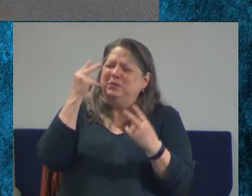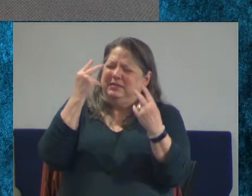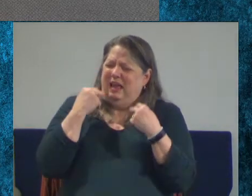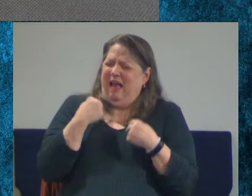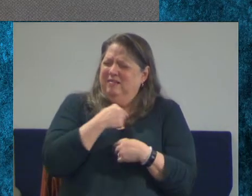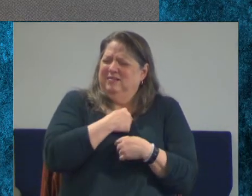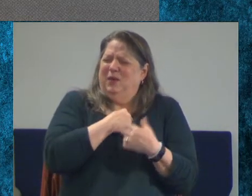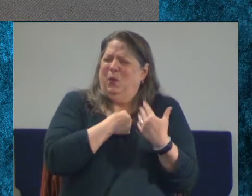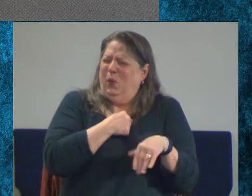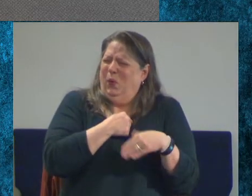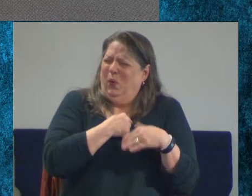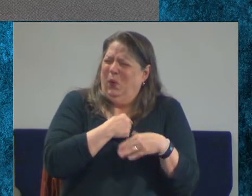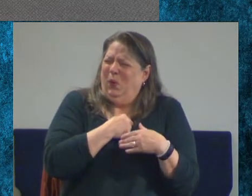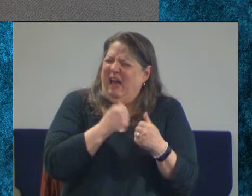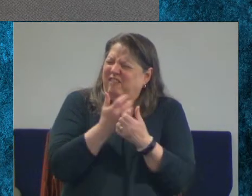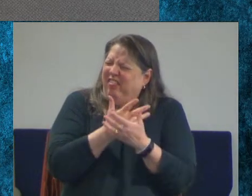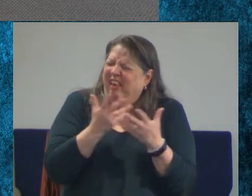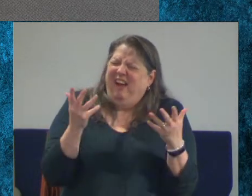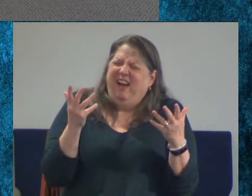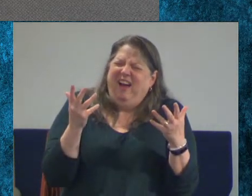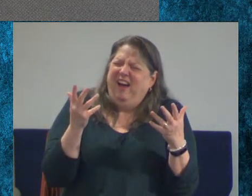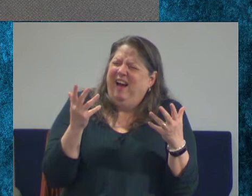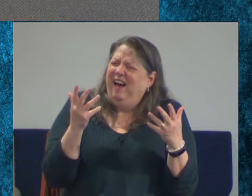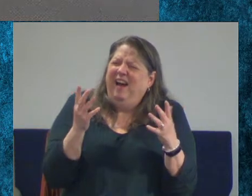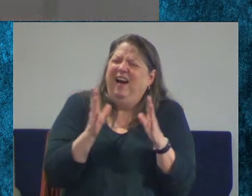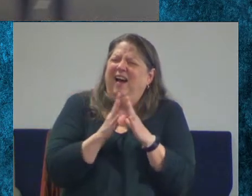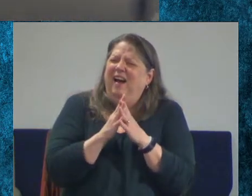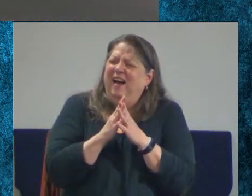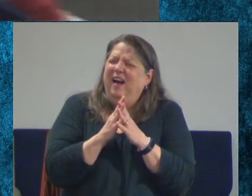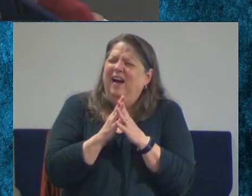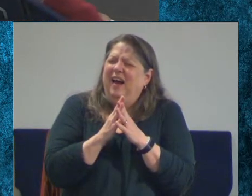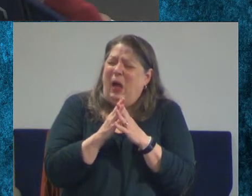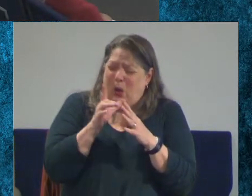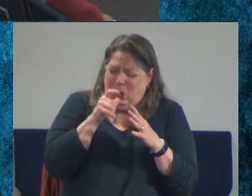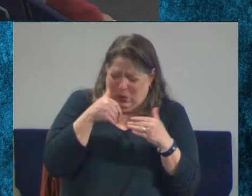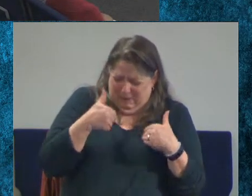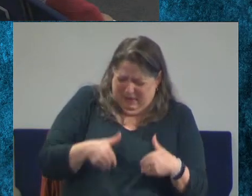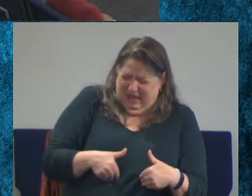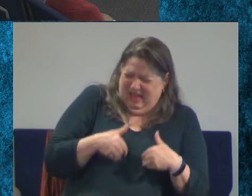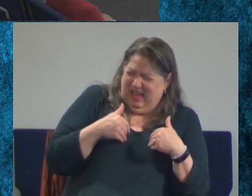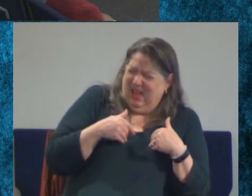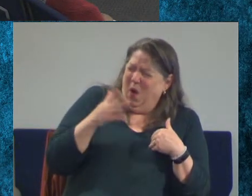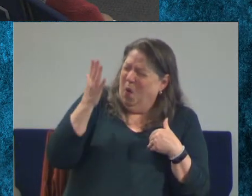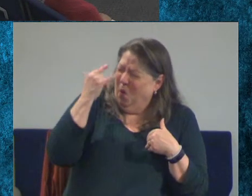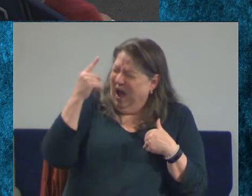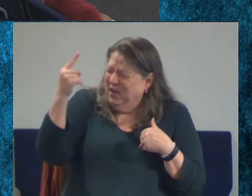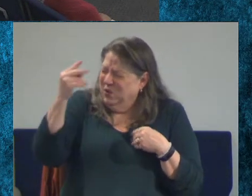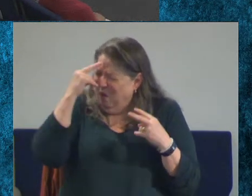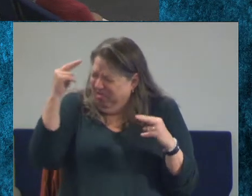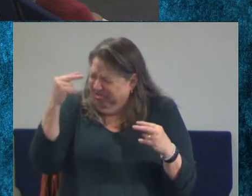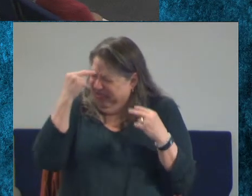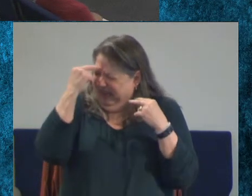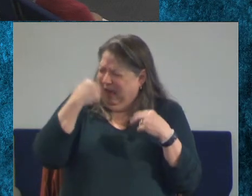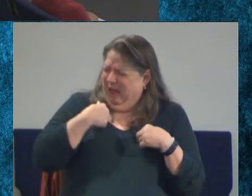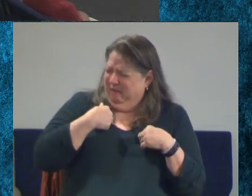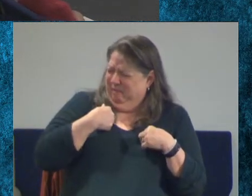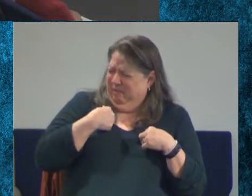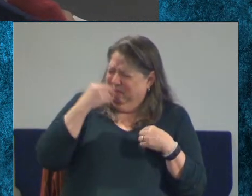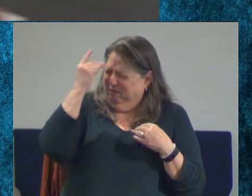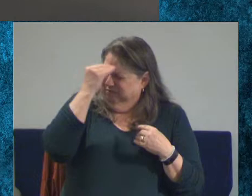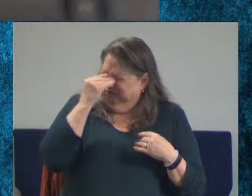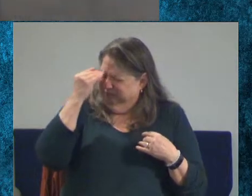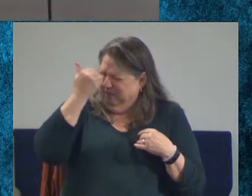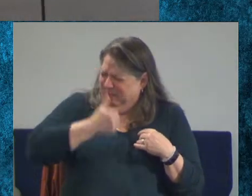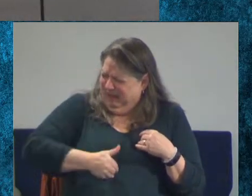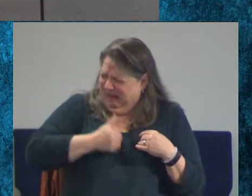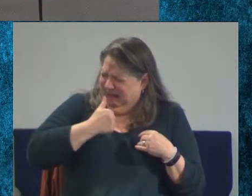so well. You see everything about us. It was the psalmist who said, "Who am I that you are mindful of me?" You know us so well. You know every